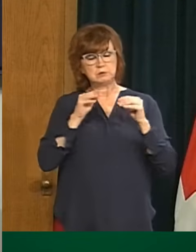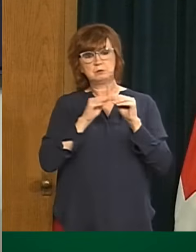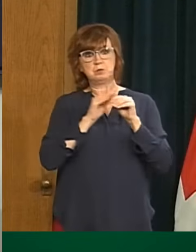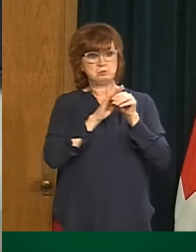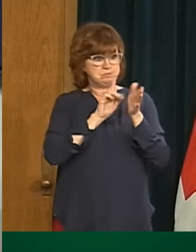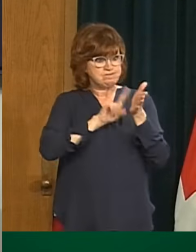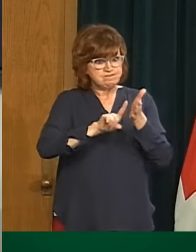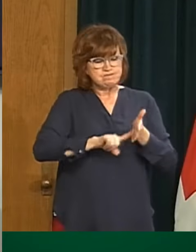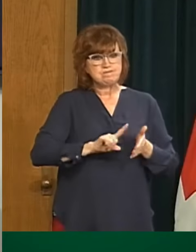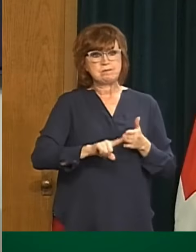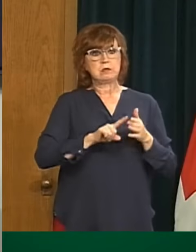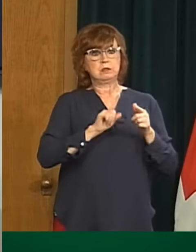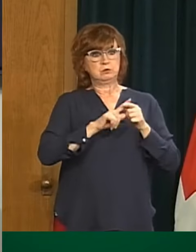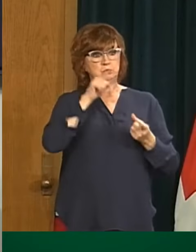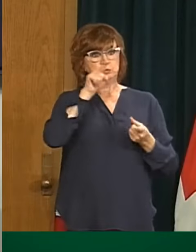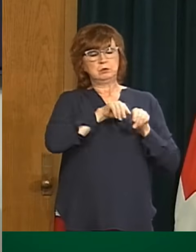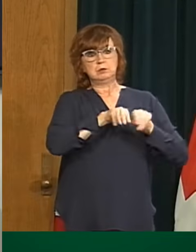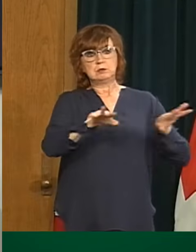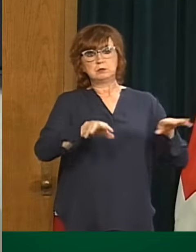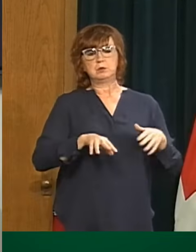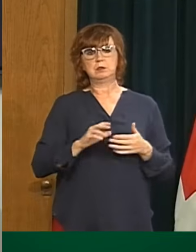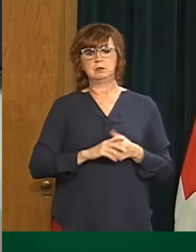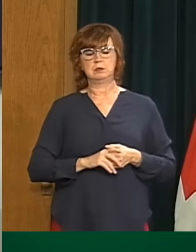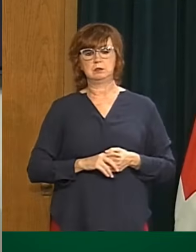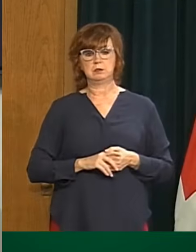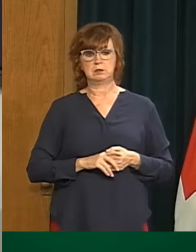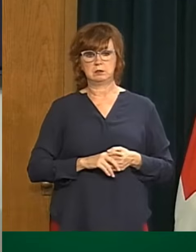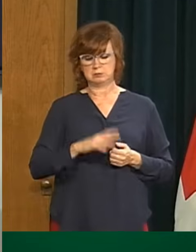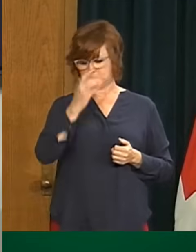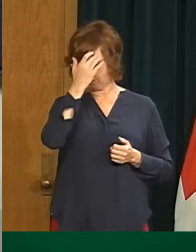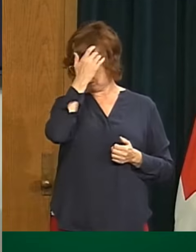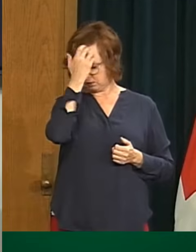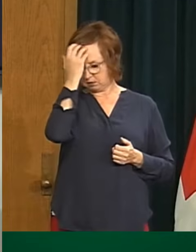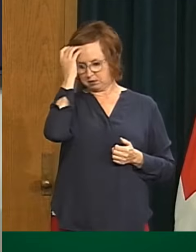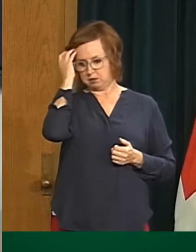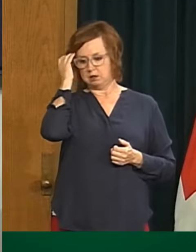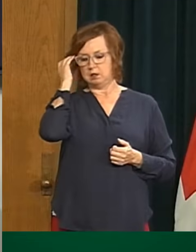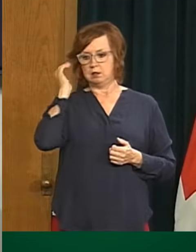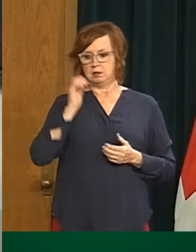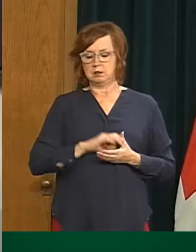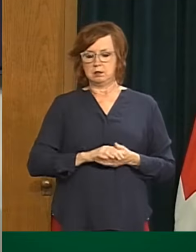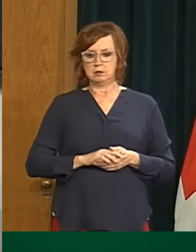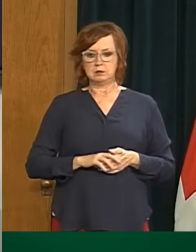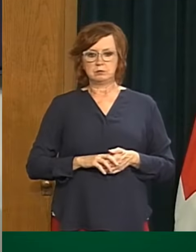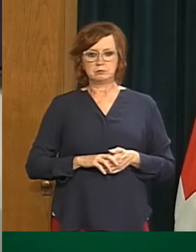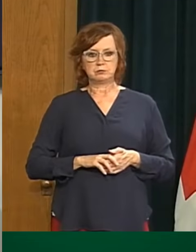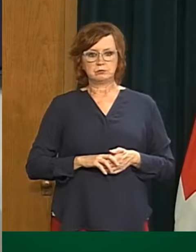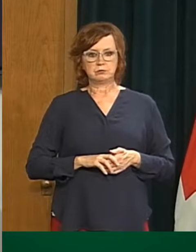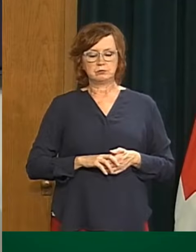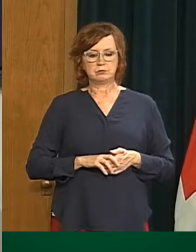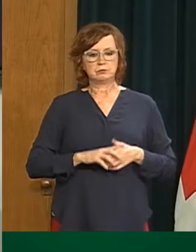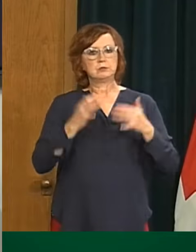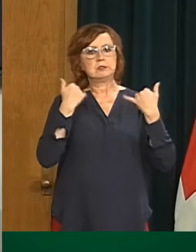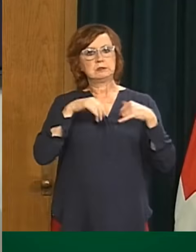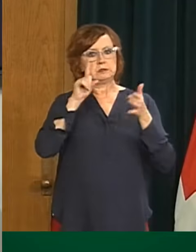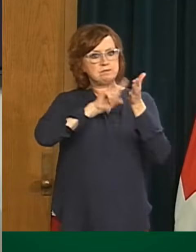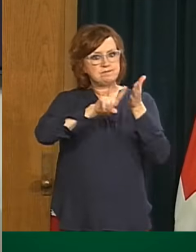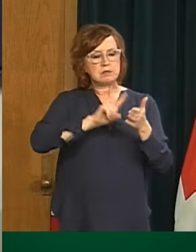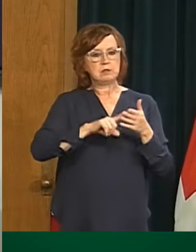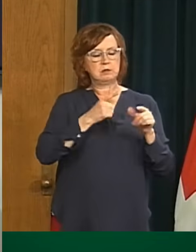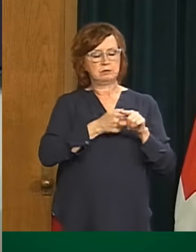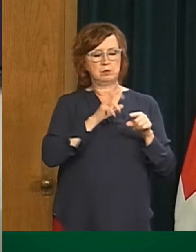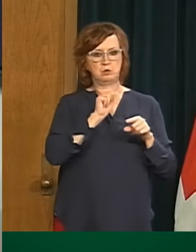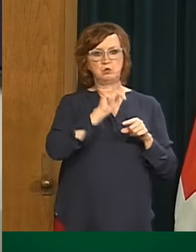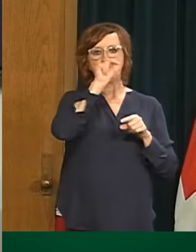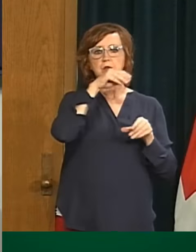of COVID-19 in the area. The enhanced efforts will work in alignment with the testing and assessment already being done by the Northern Intertribal